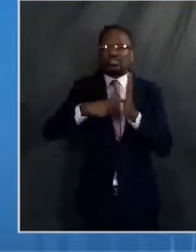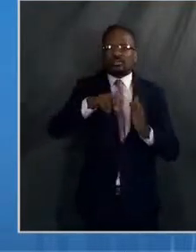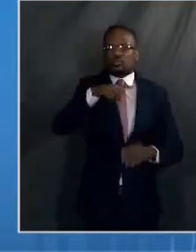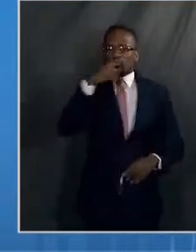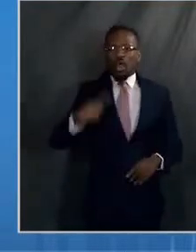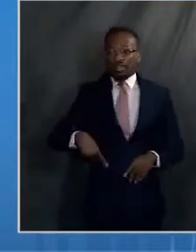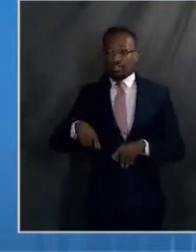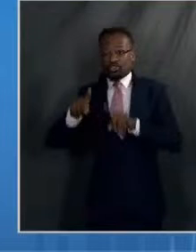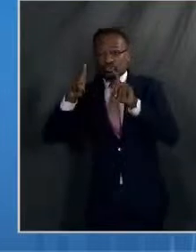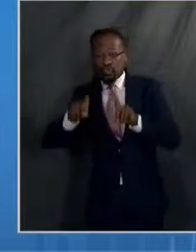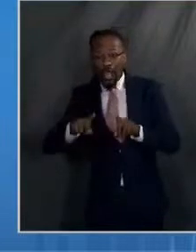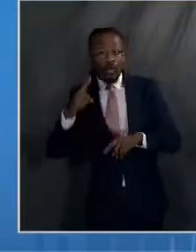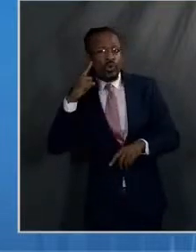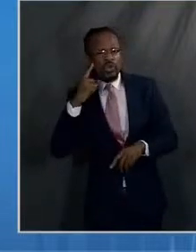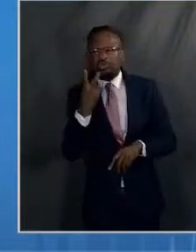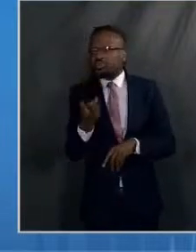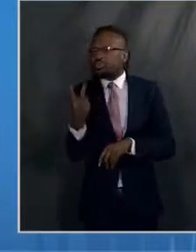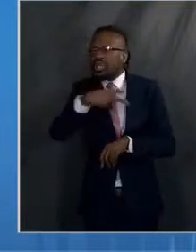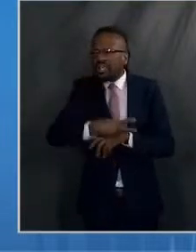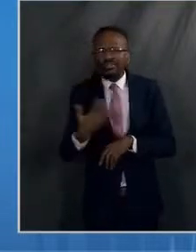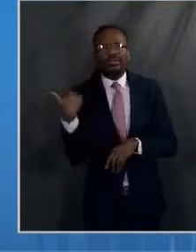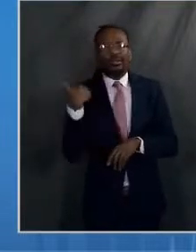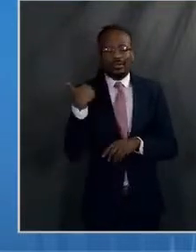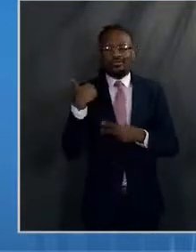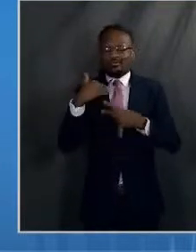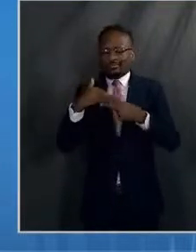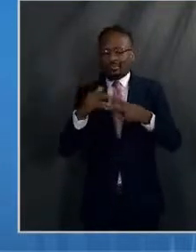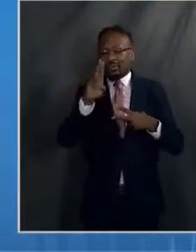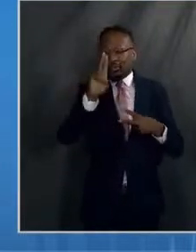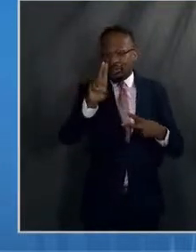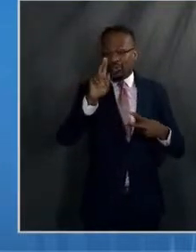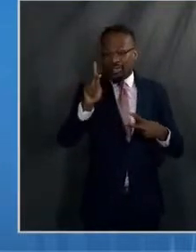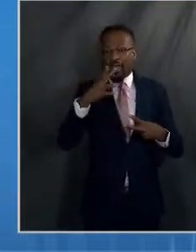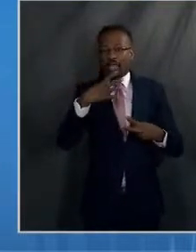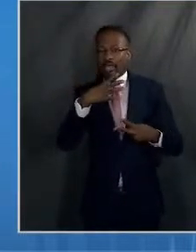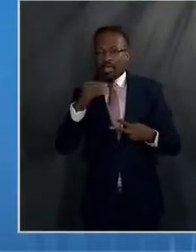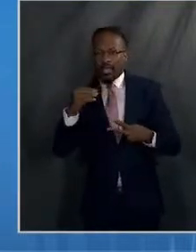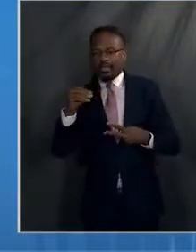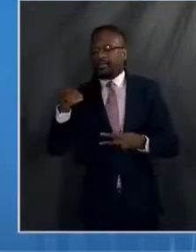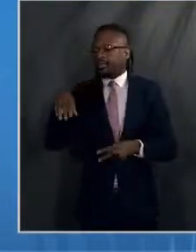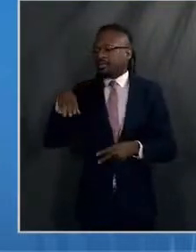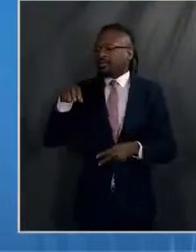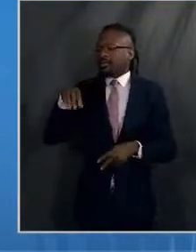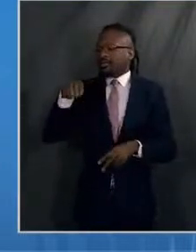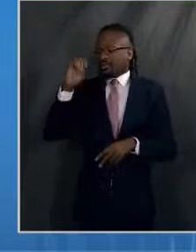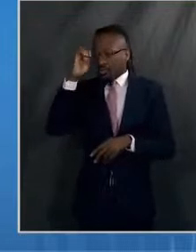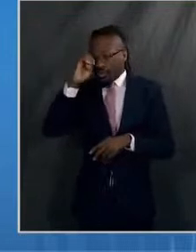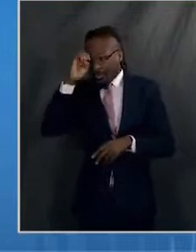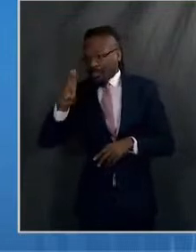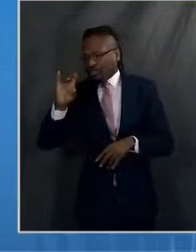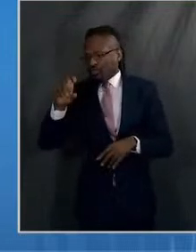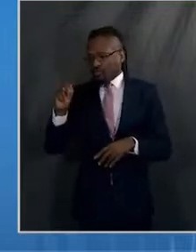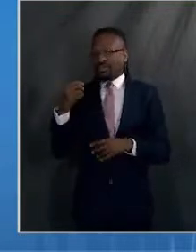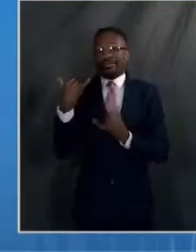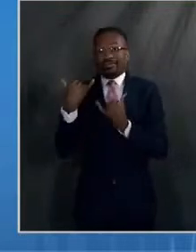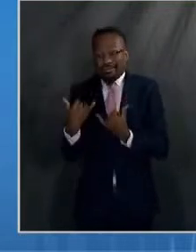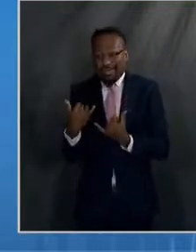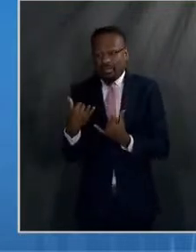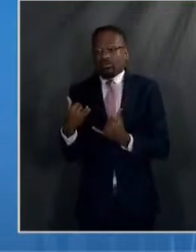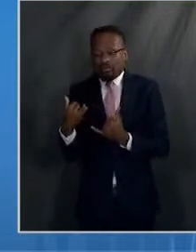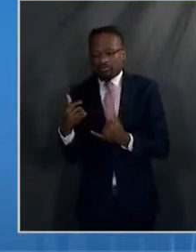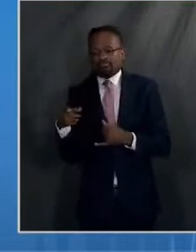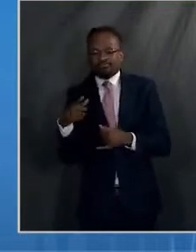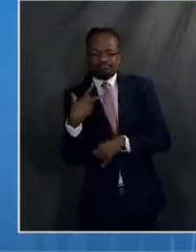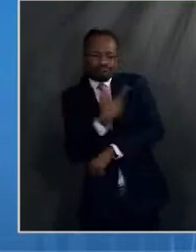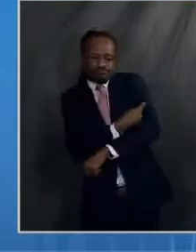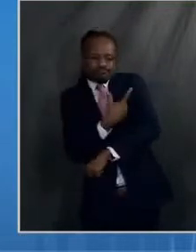heard about a day or two ago, the UK and European Union, which are now putting vaccines into people according to